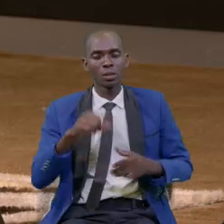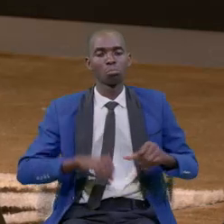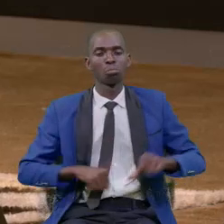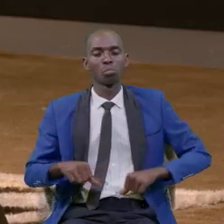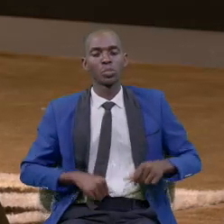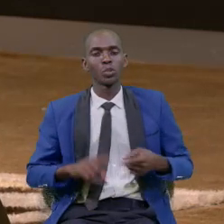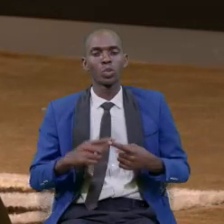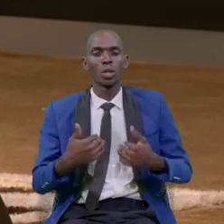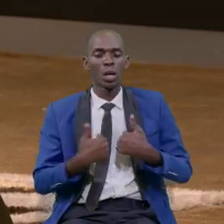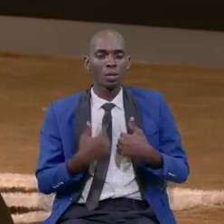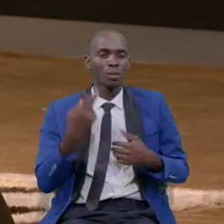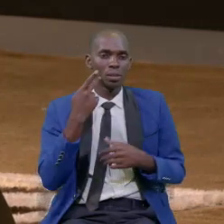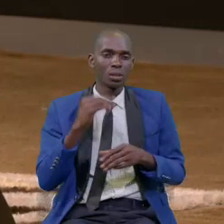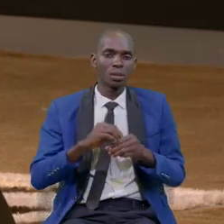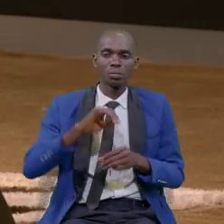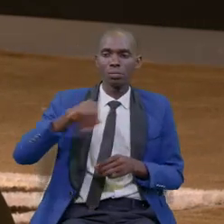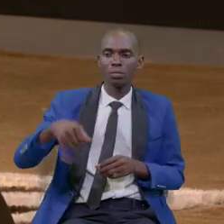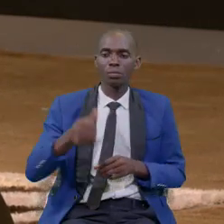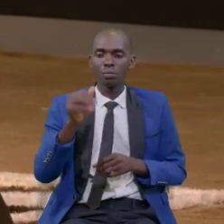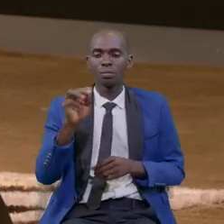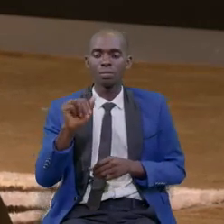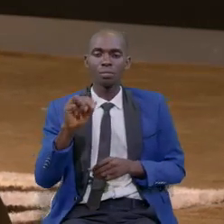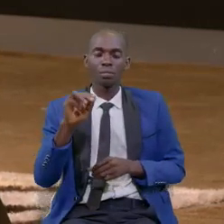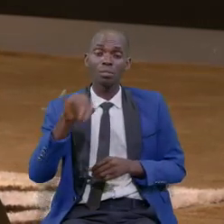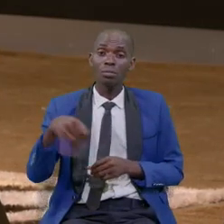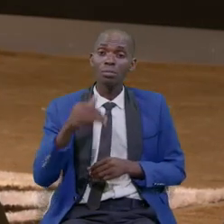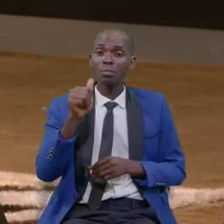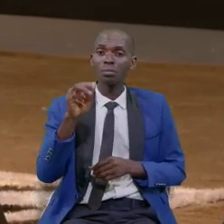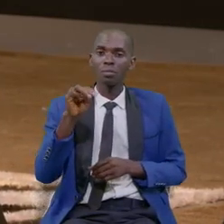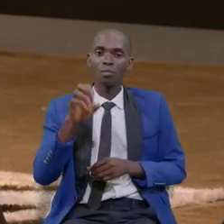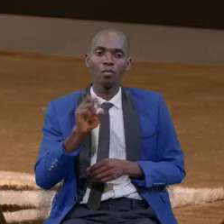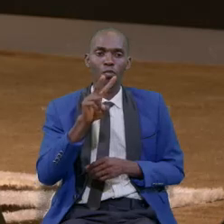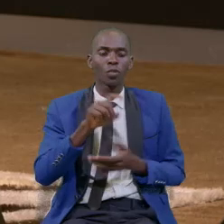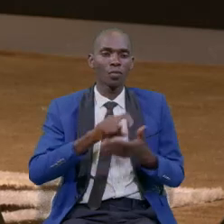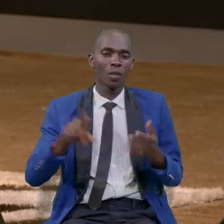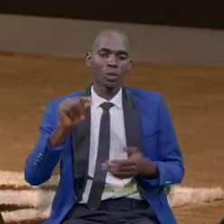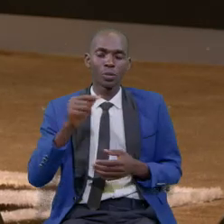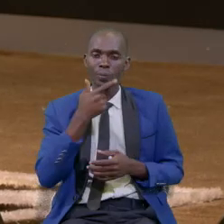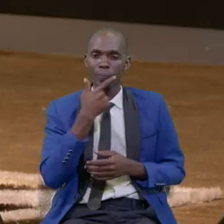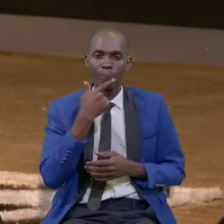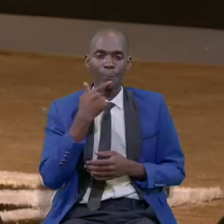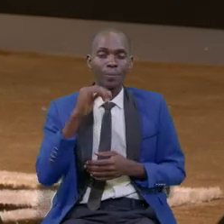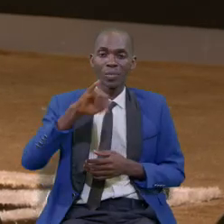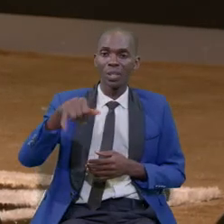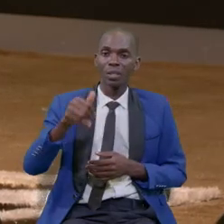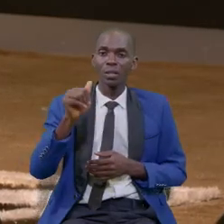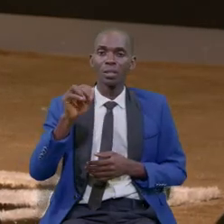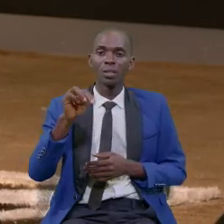James chapter 2, reading from verse 20, it tells us in verse 20, James